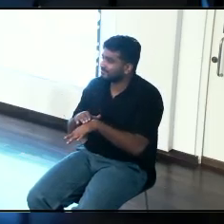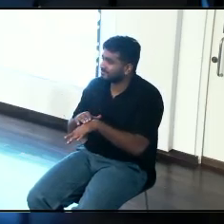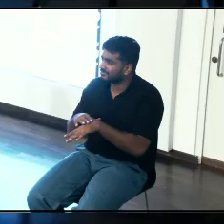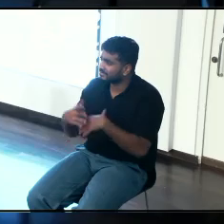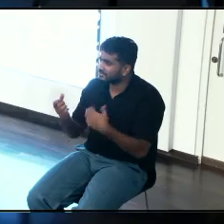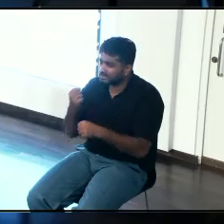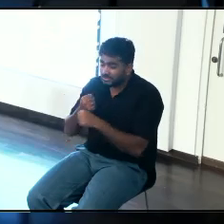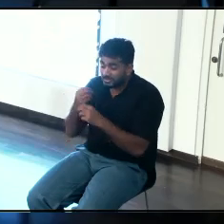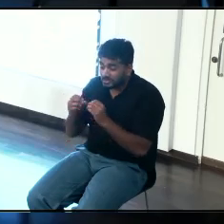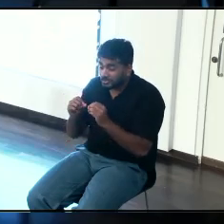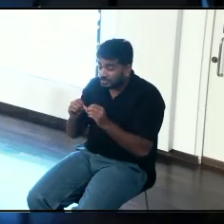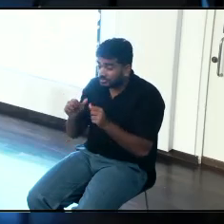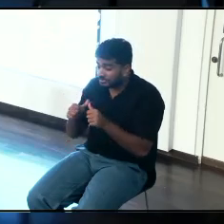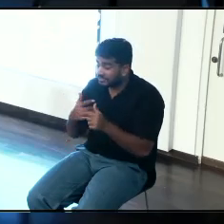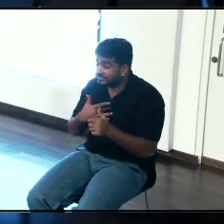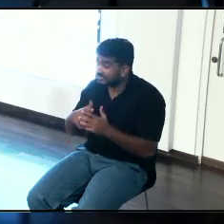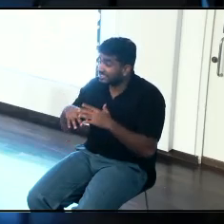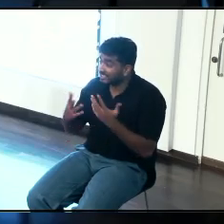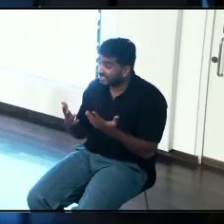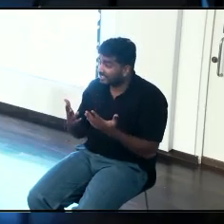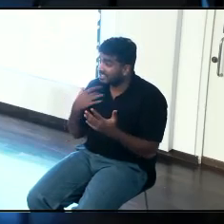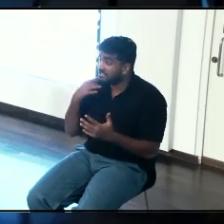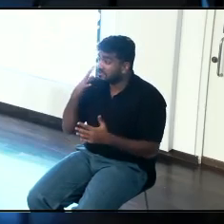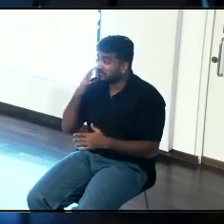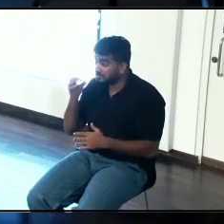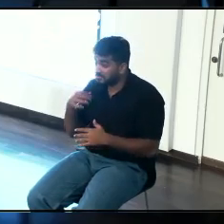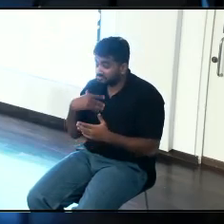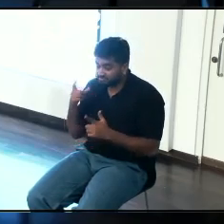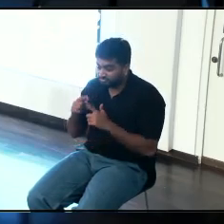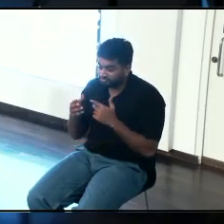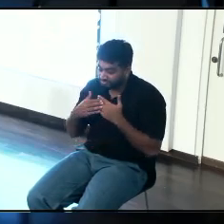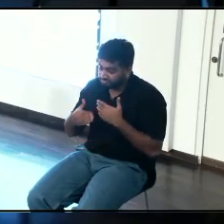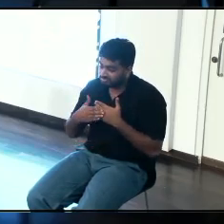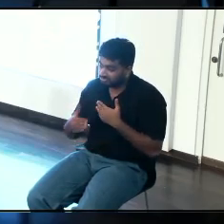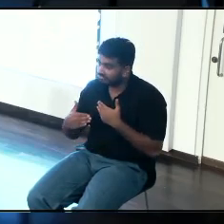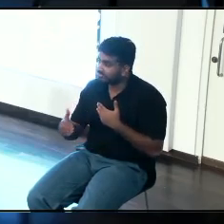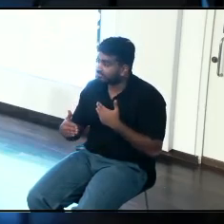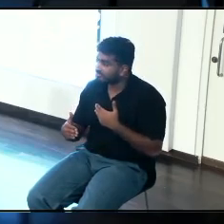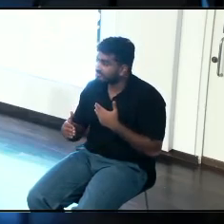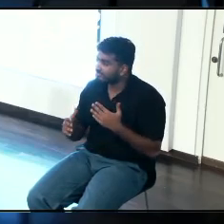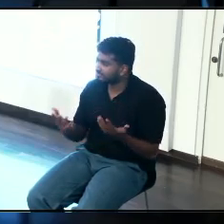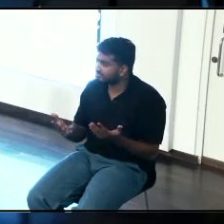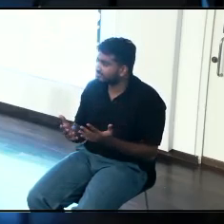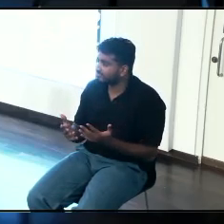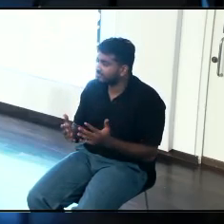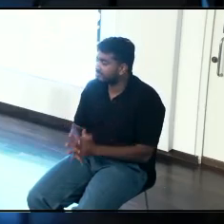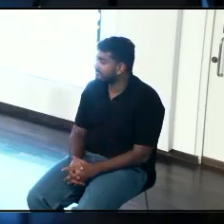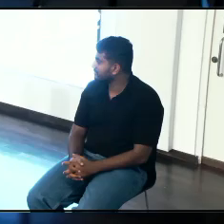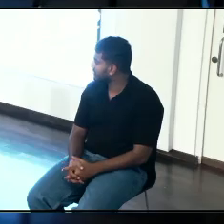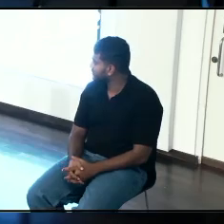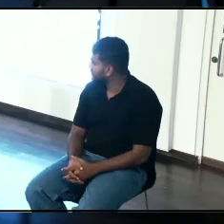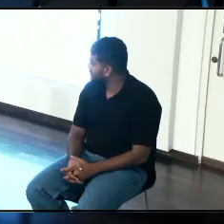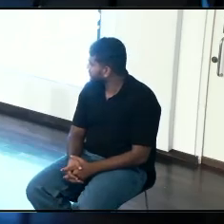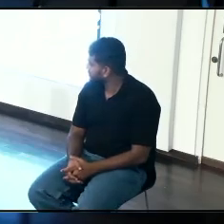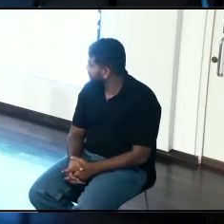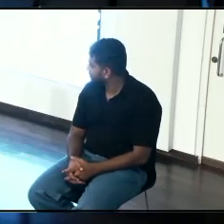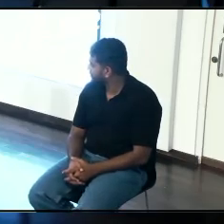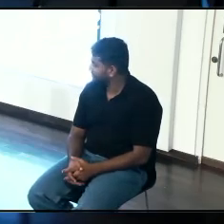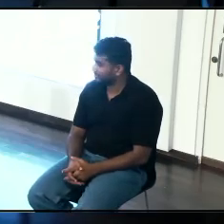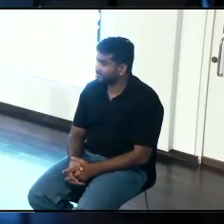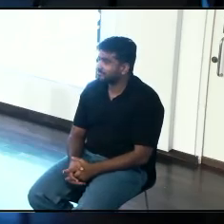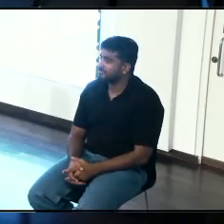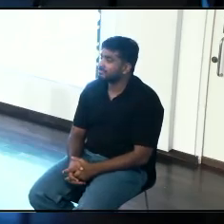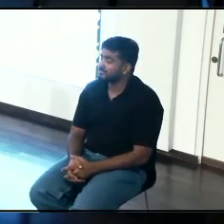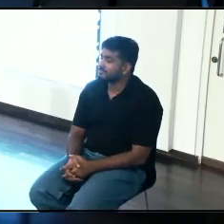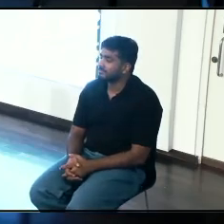Goa be? So it is important to keep them going, to, one likes looking at them, even if you never go into one. Yeah,